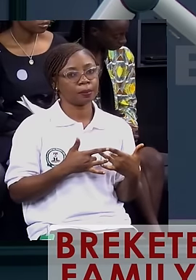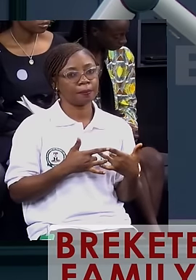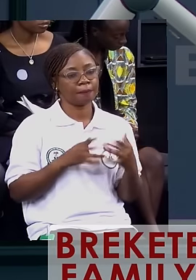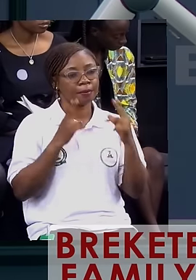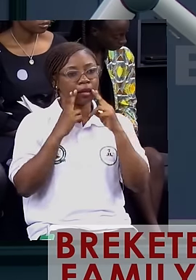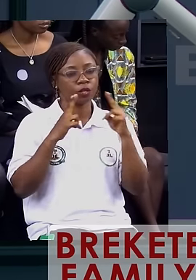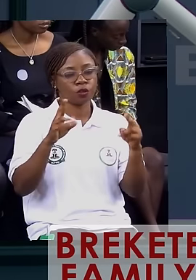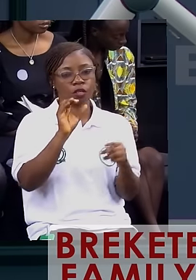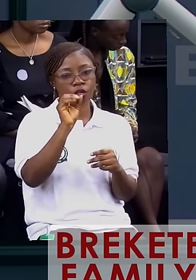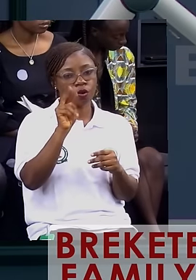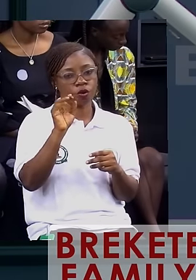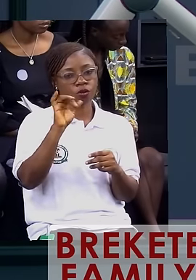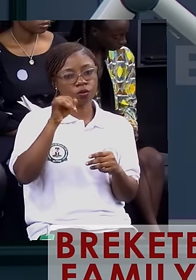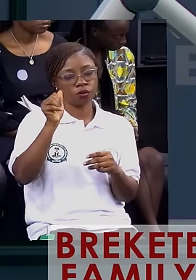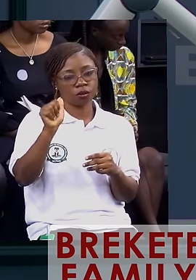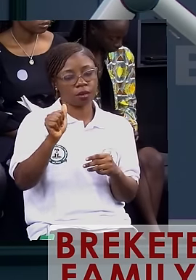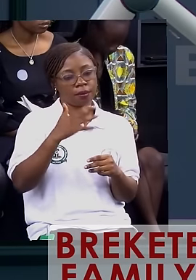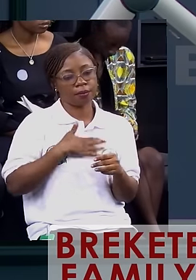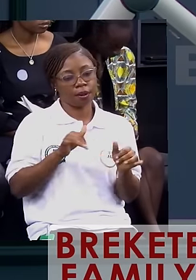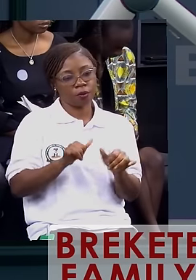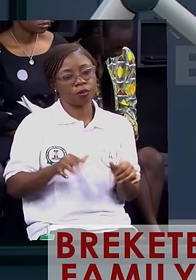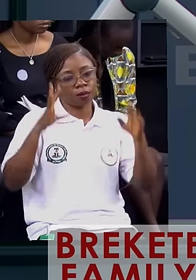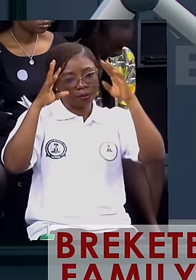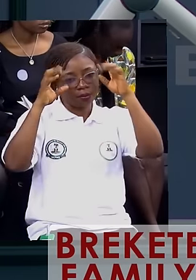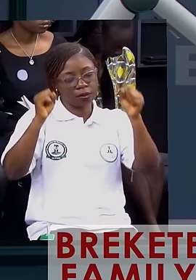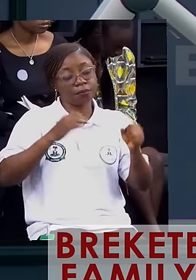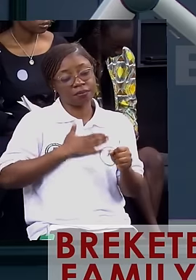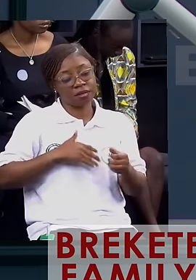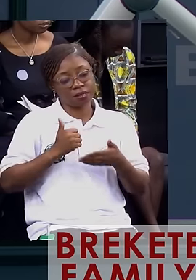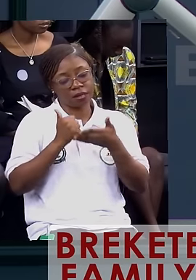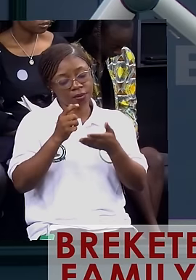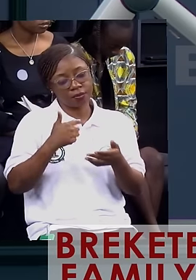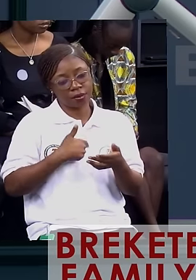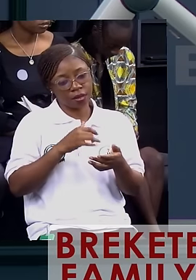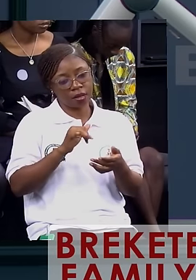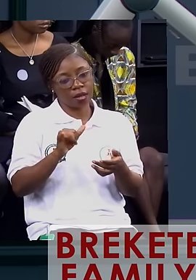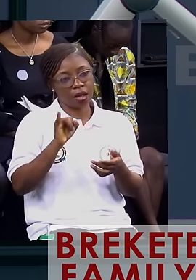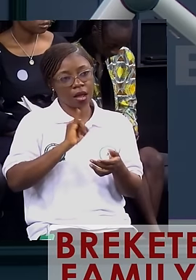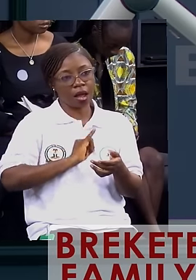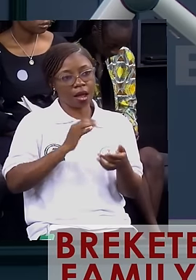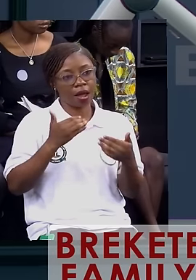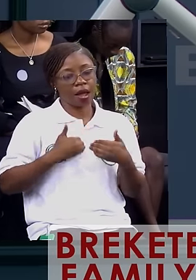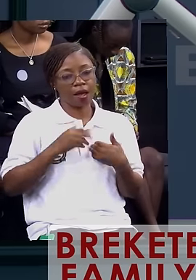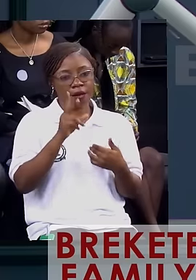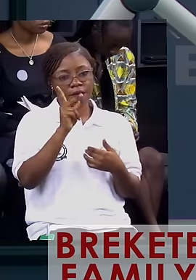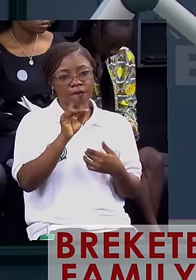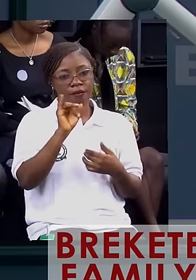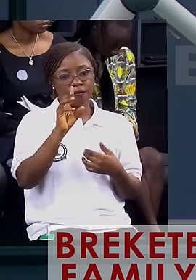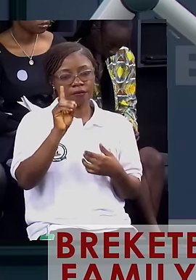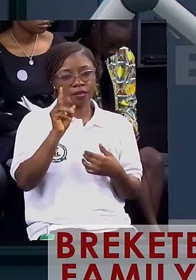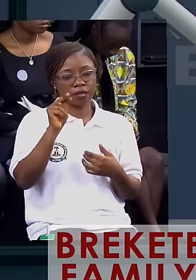innocent or not. He said, my ordinary breath, please help me. I was diagnosed with kidney stone